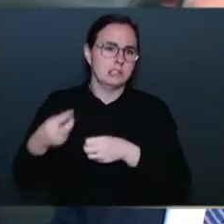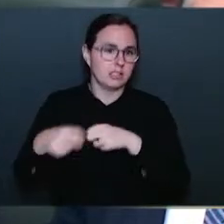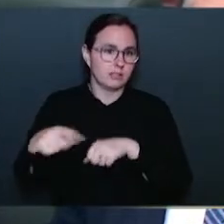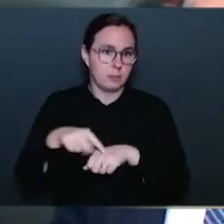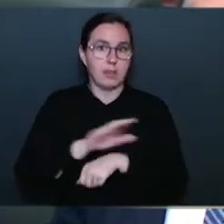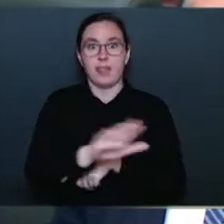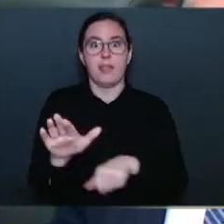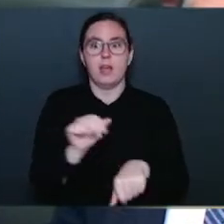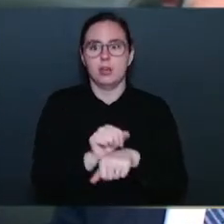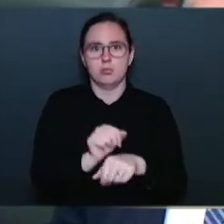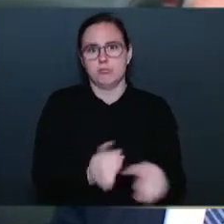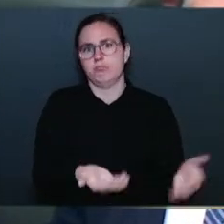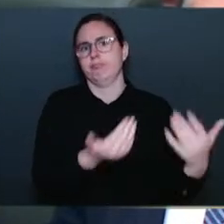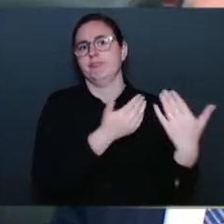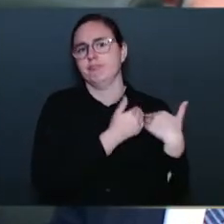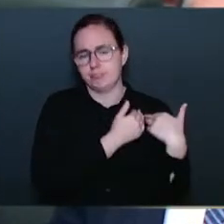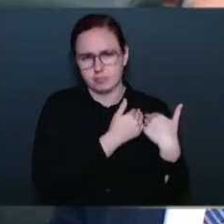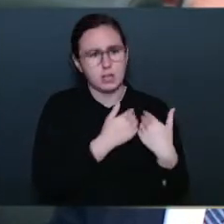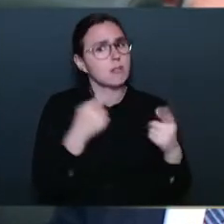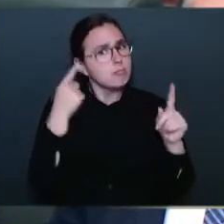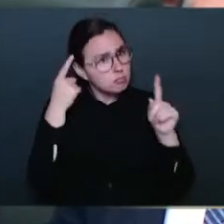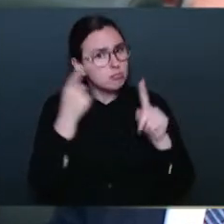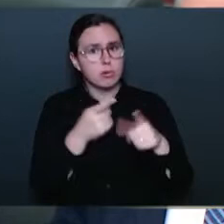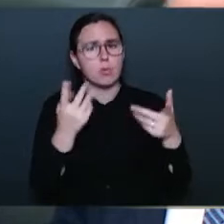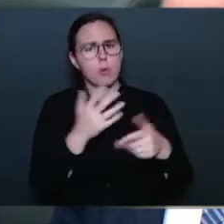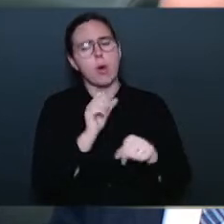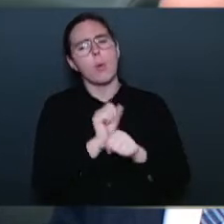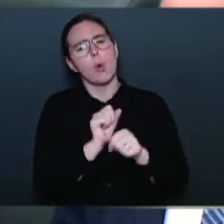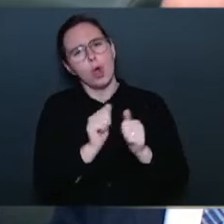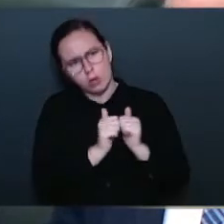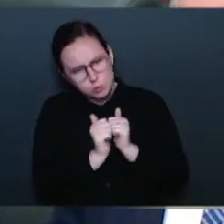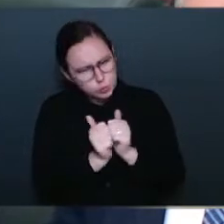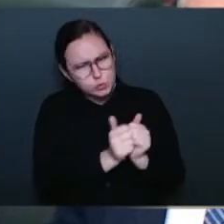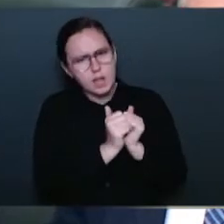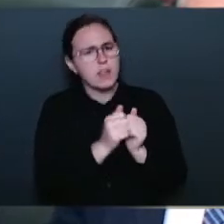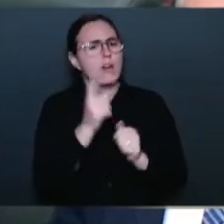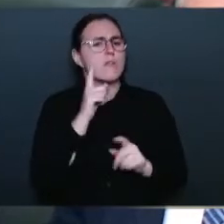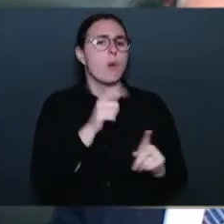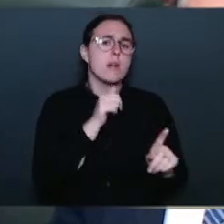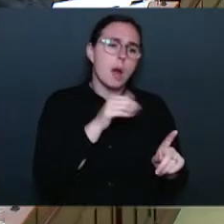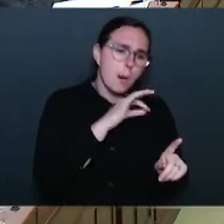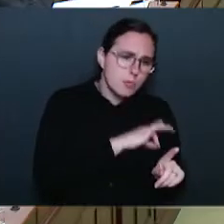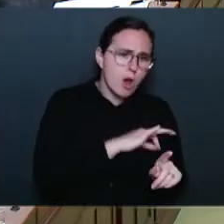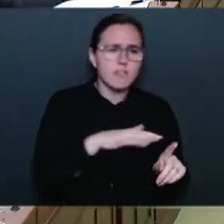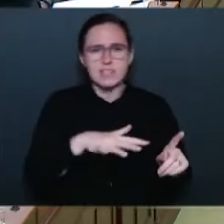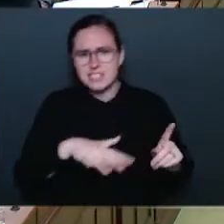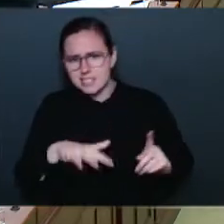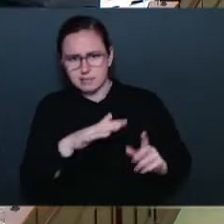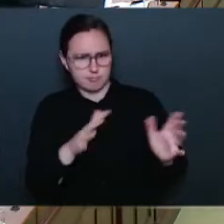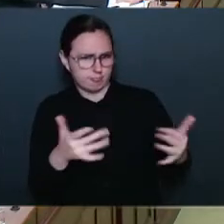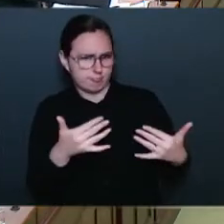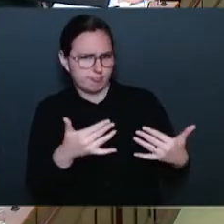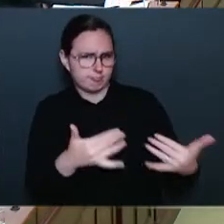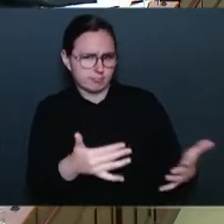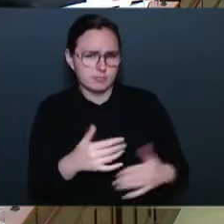uh colleague the minister of culture and to make sure that we're supporting office profits and working with them